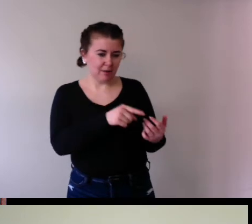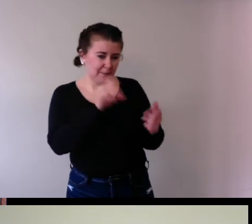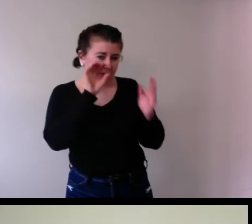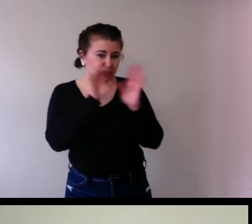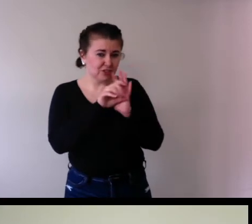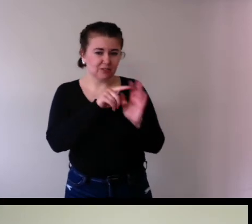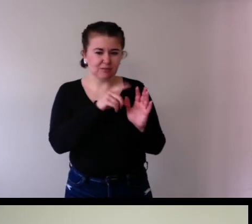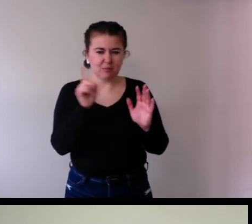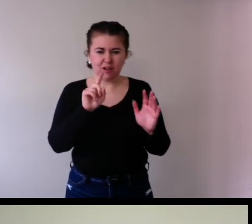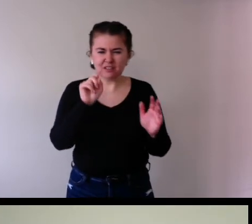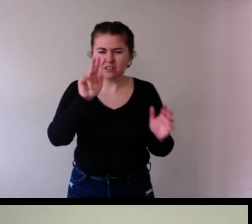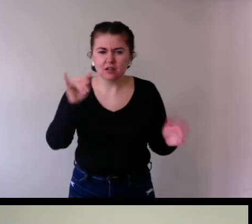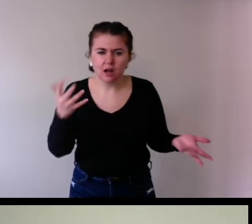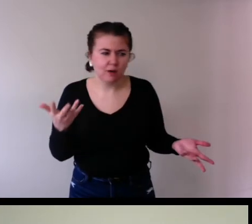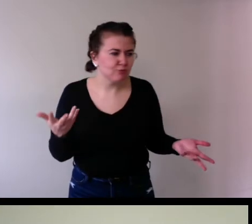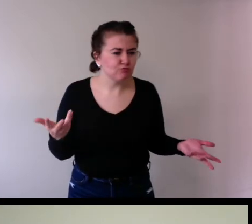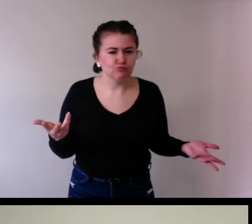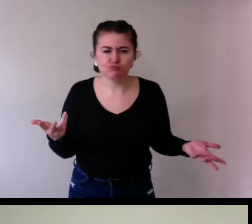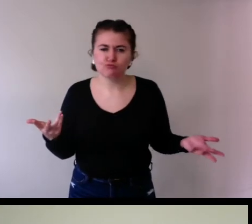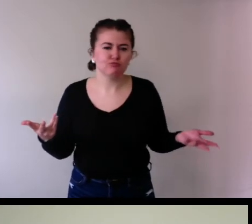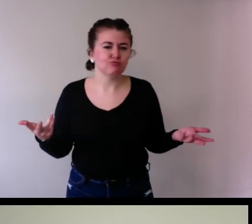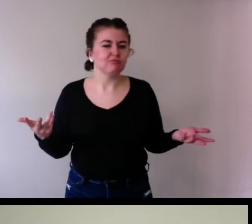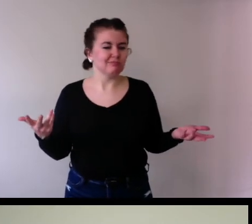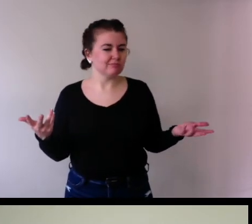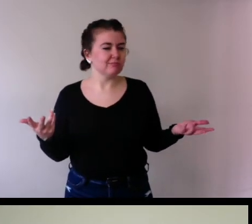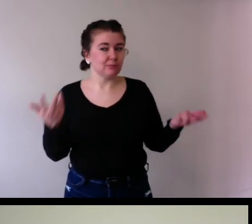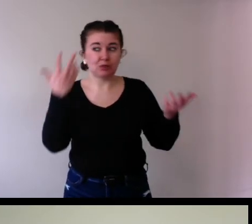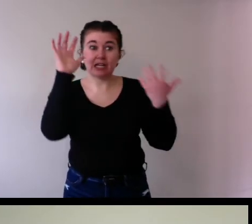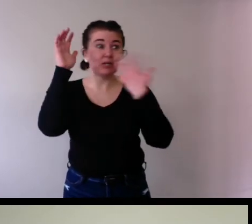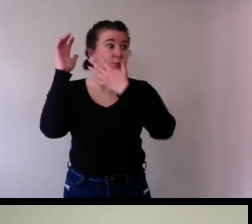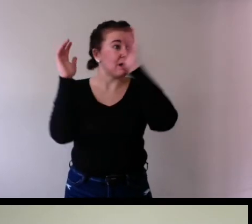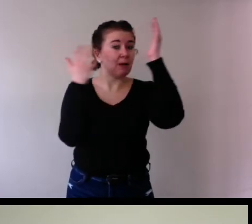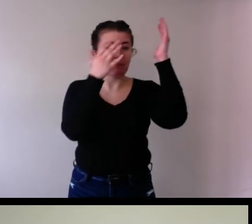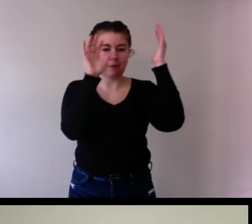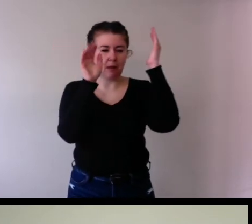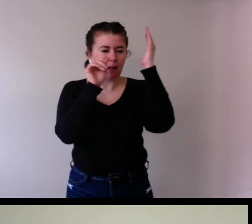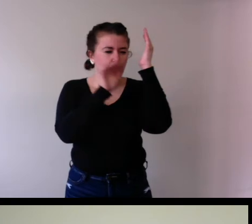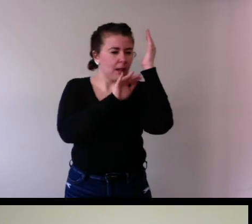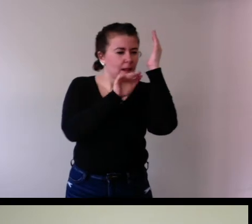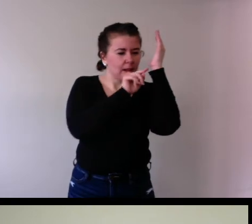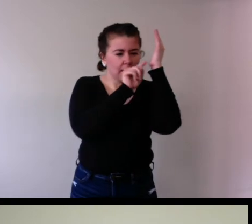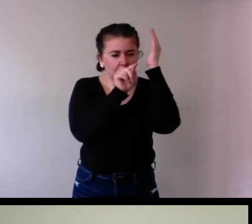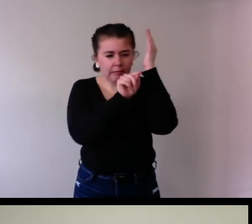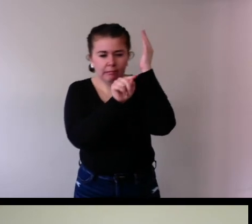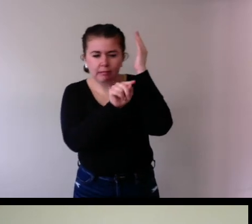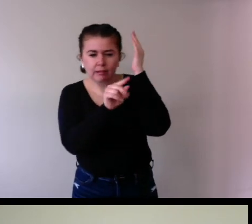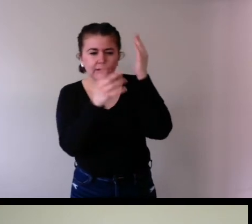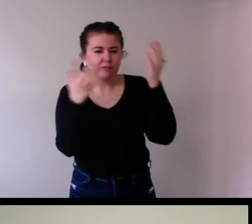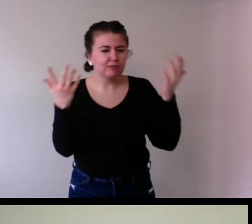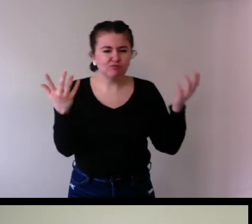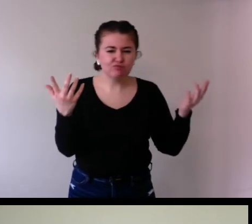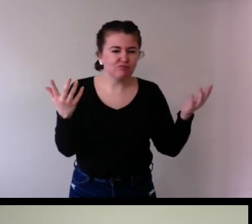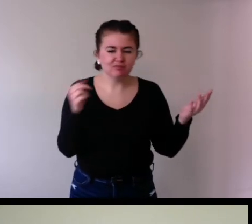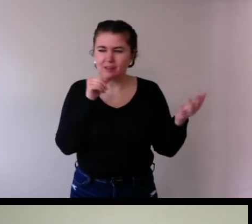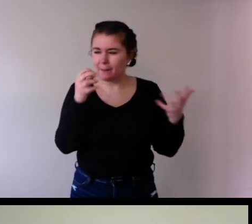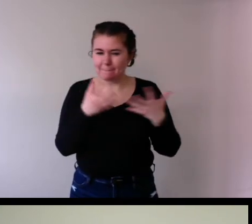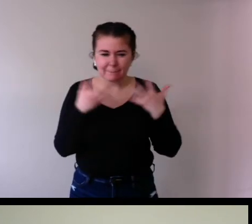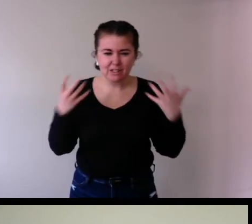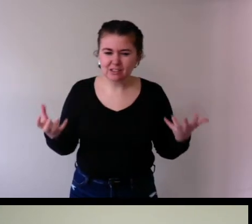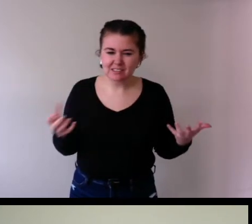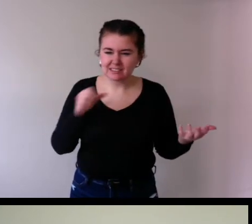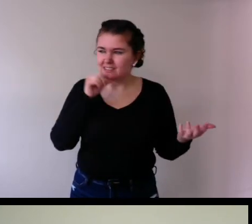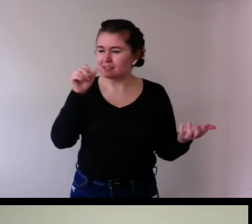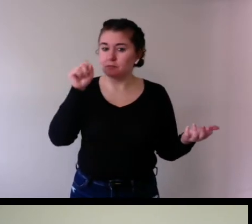pictures? There's a lot of trees on this side. Not very much sky is